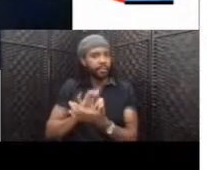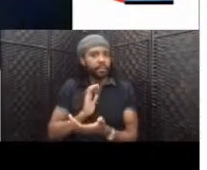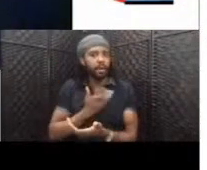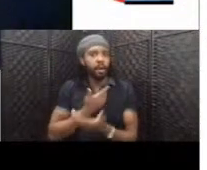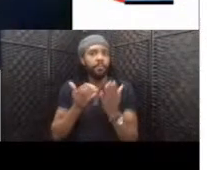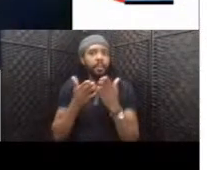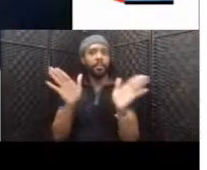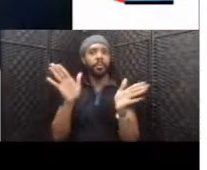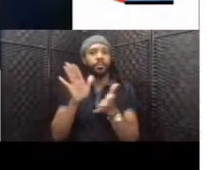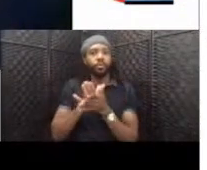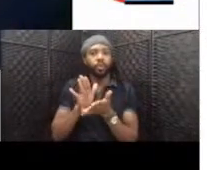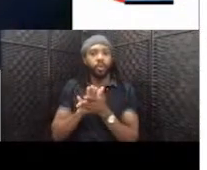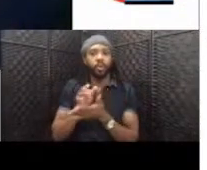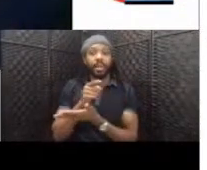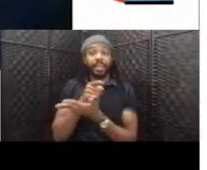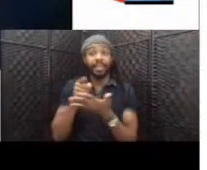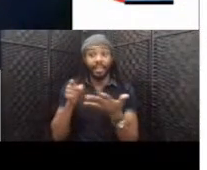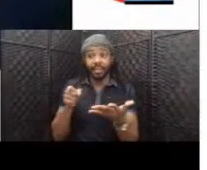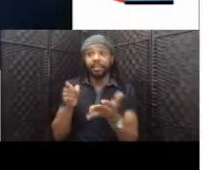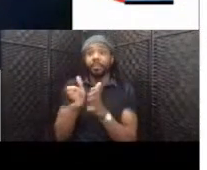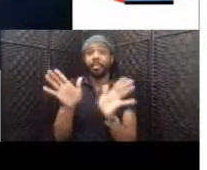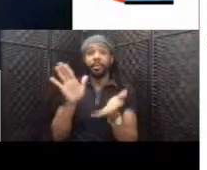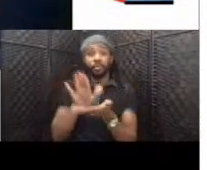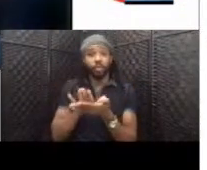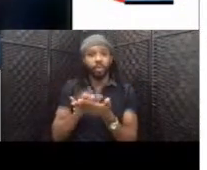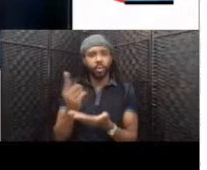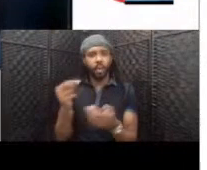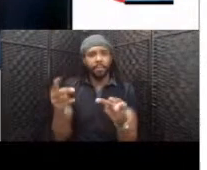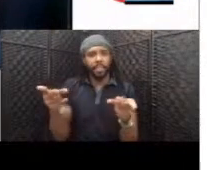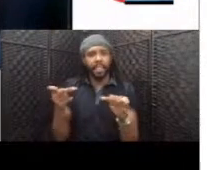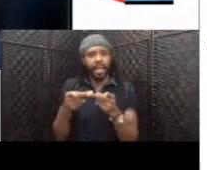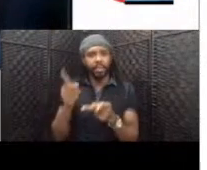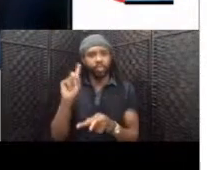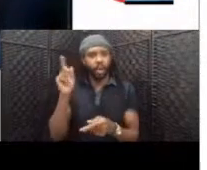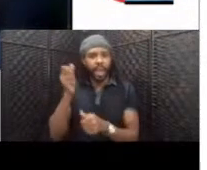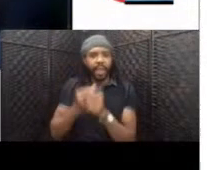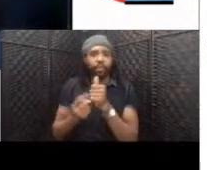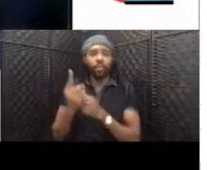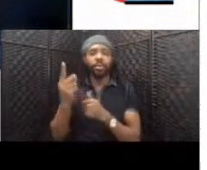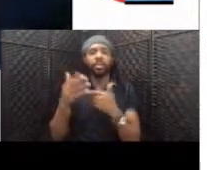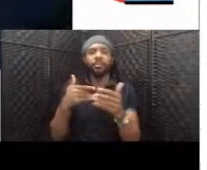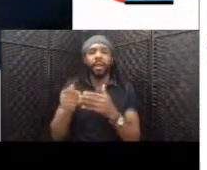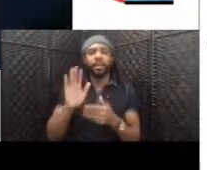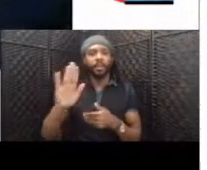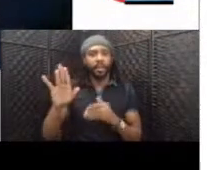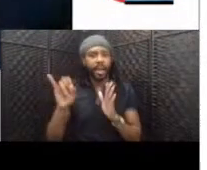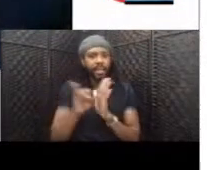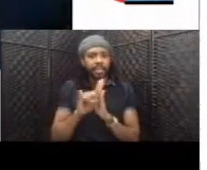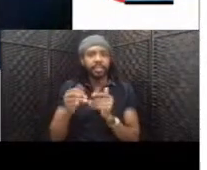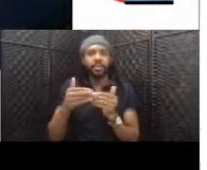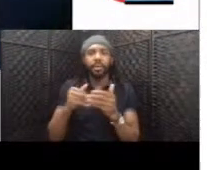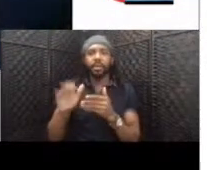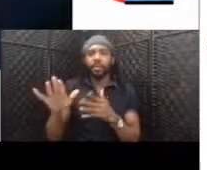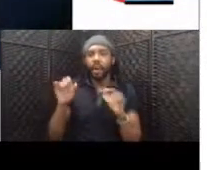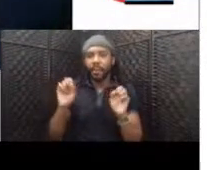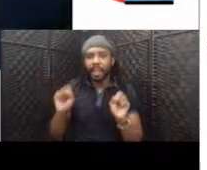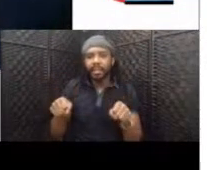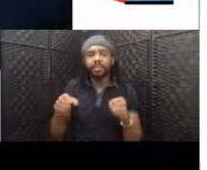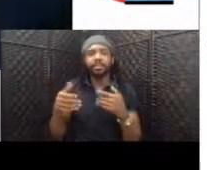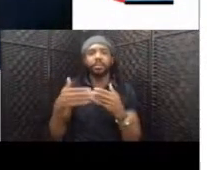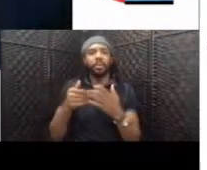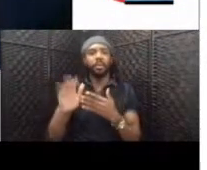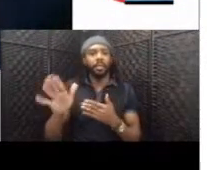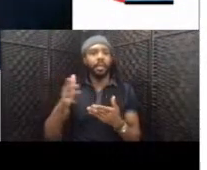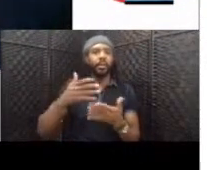Our public schools are the one place where everyone, regardless of identity, regardless of ability, regardless of